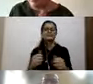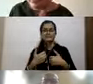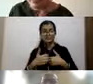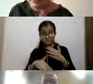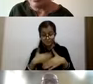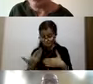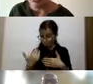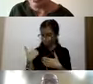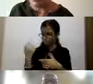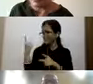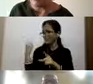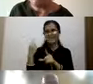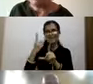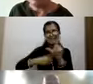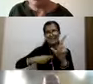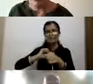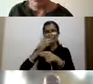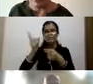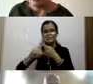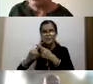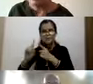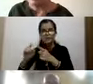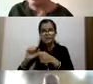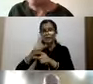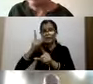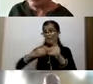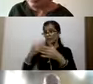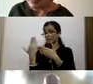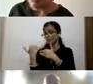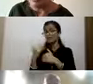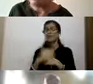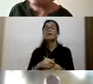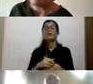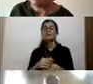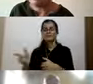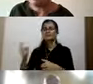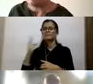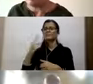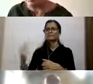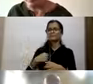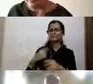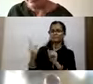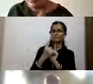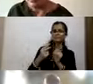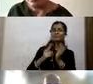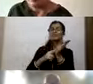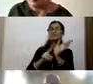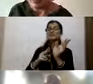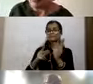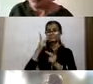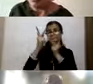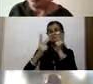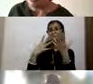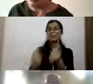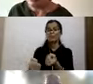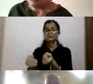Interestingly, last year, unfortunately, Corona happened. But the year before Corona, he came to me and he said, I want to make nature trades on my side. And